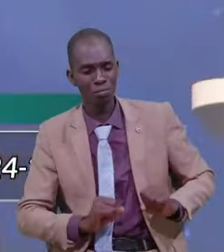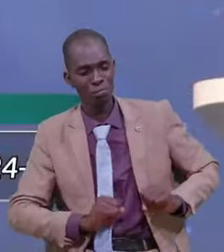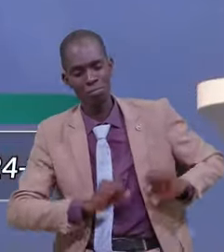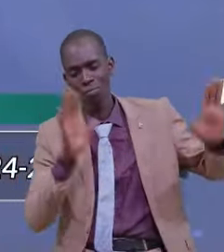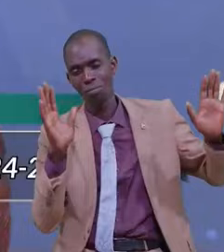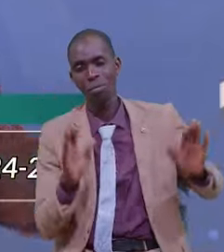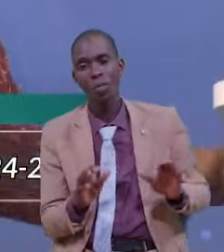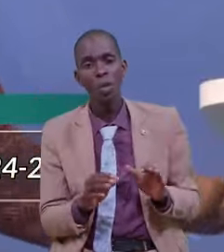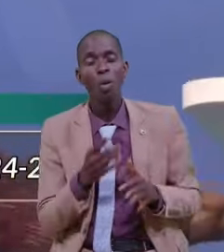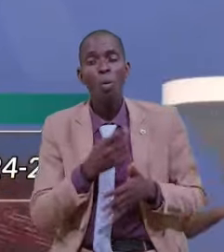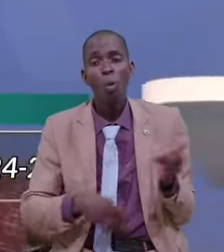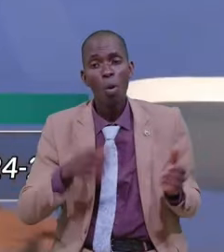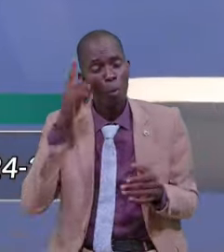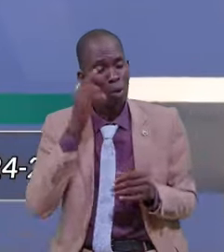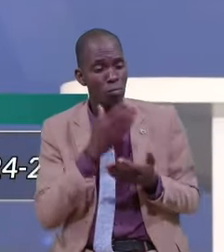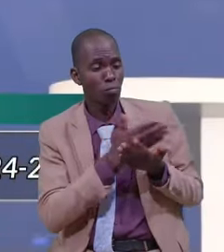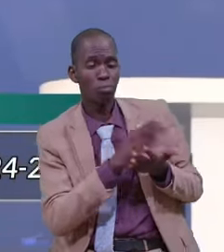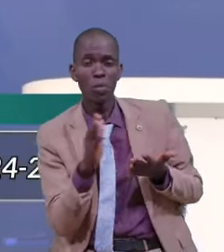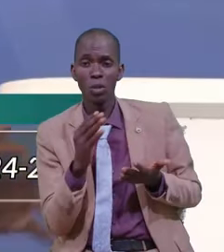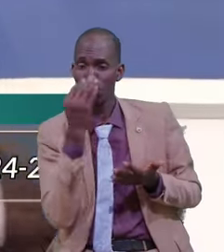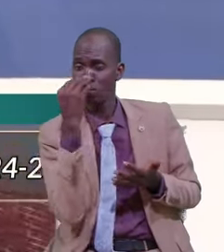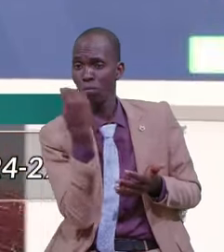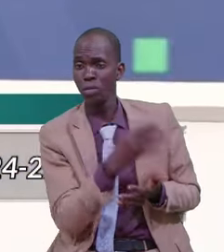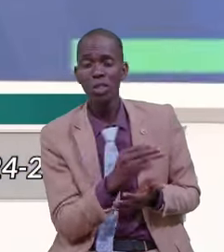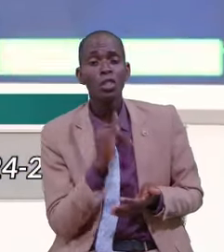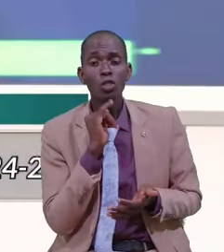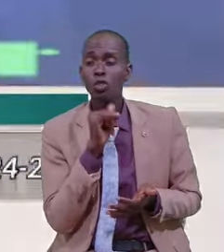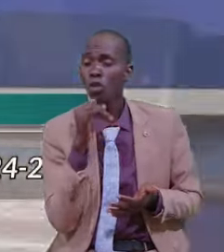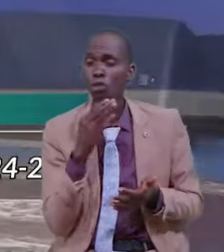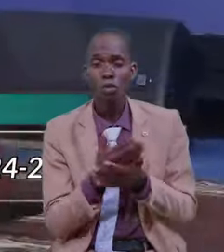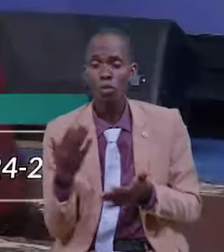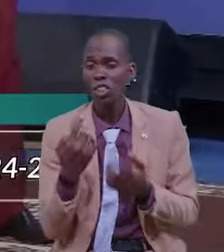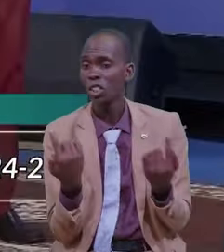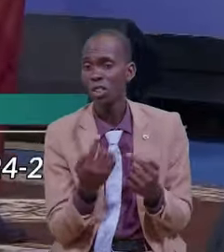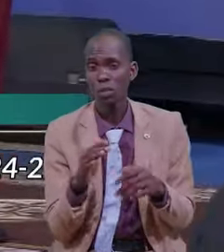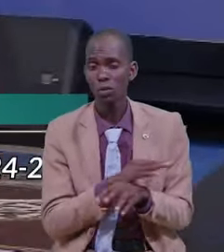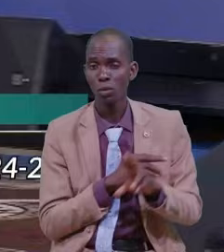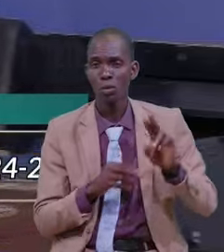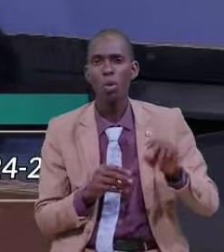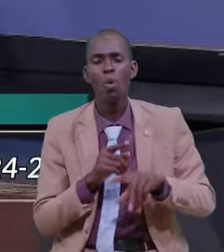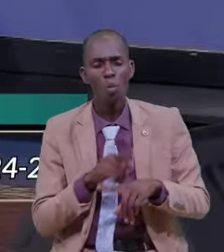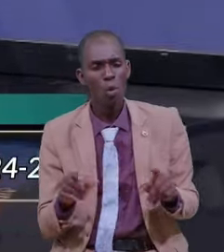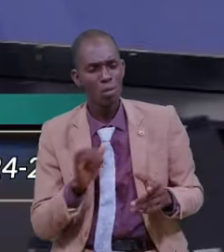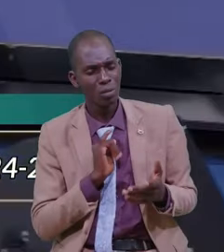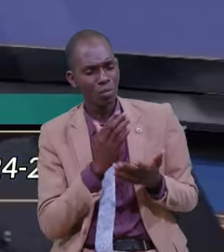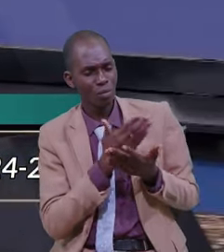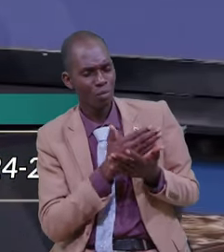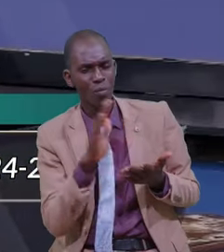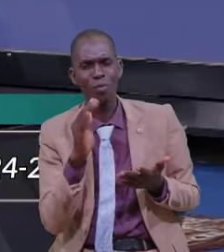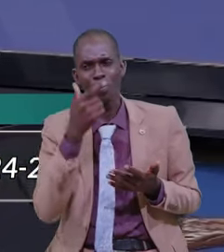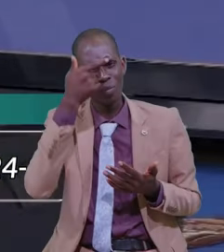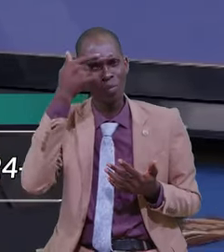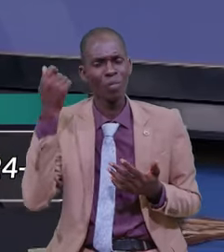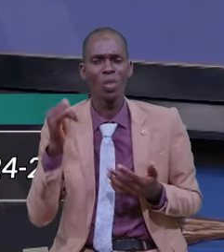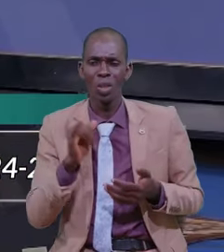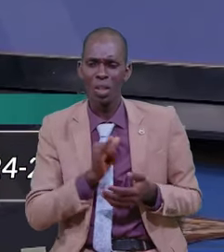position. It wasn't something sinful. I give up this because I look at Christ in